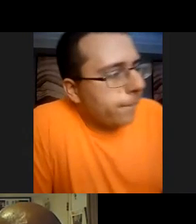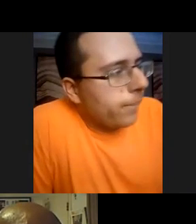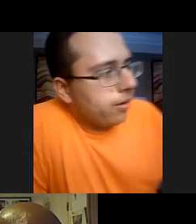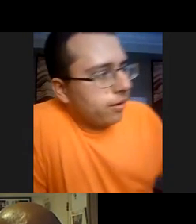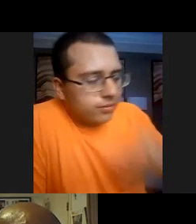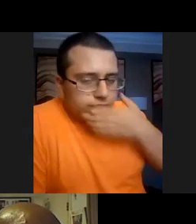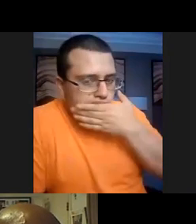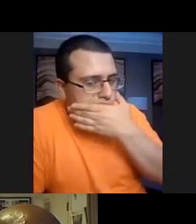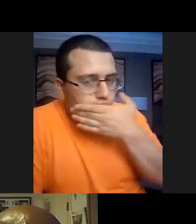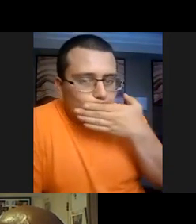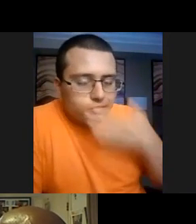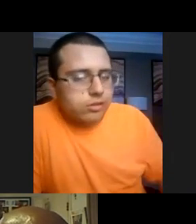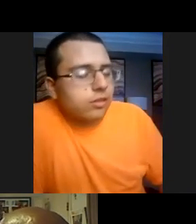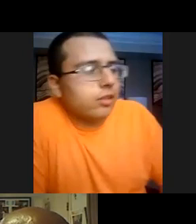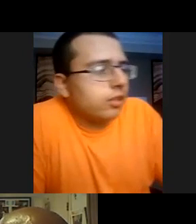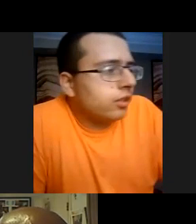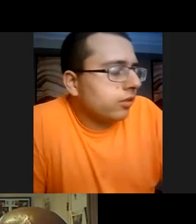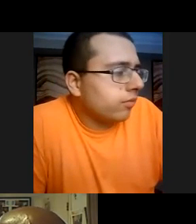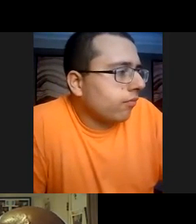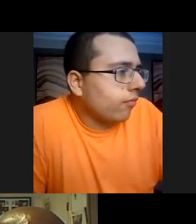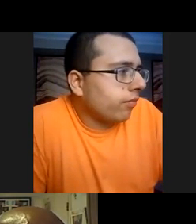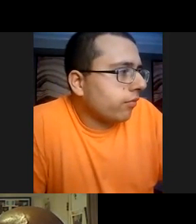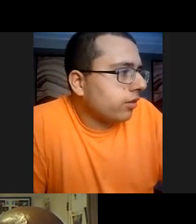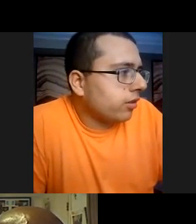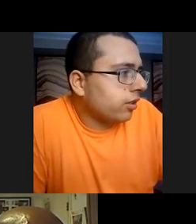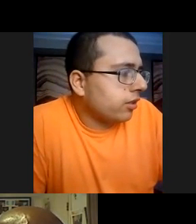with scripture and prayer.